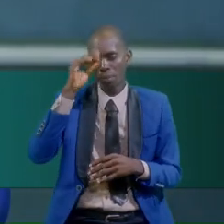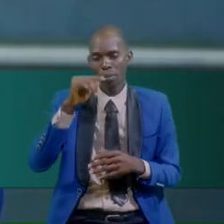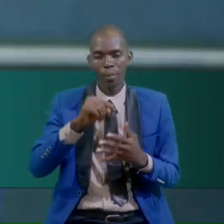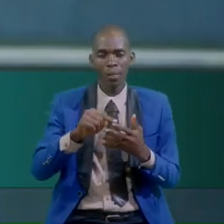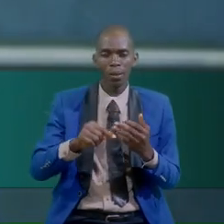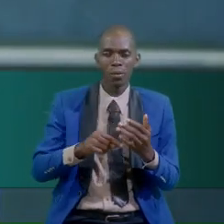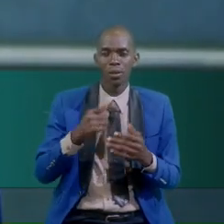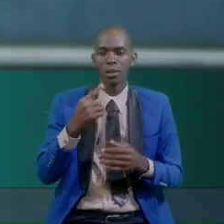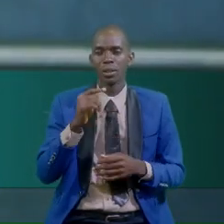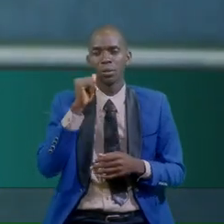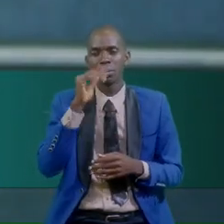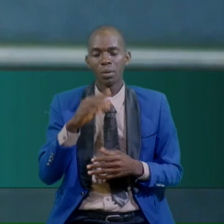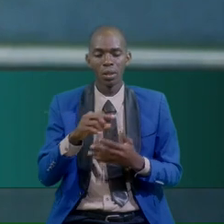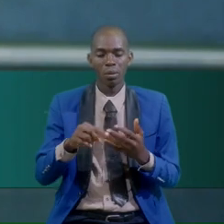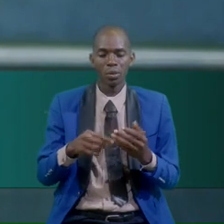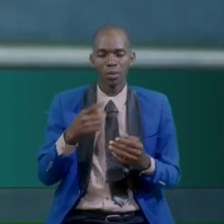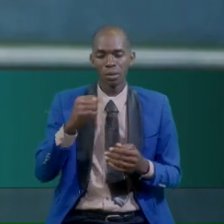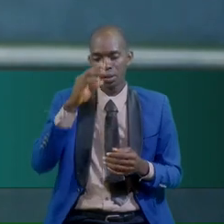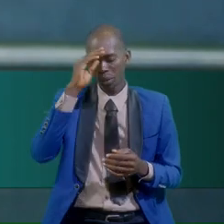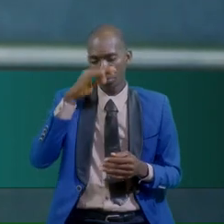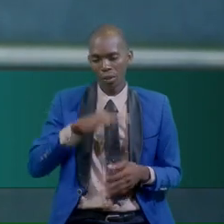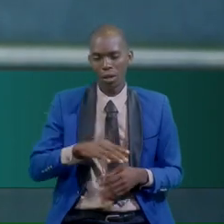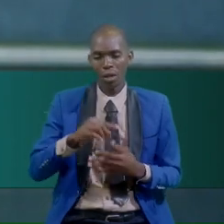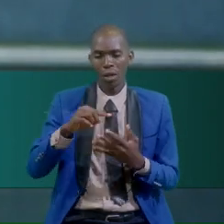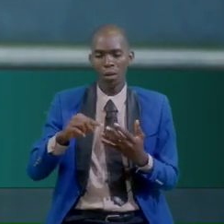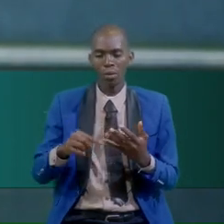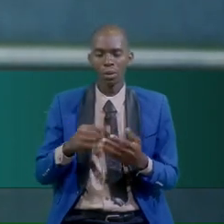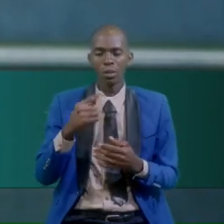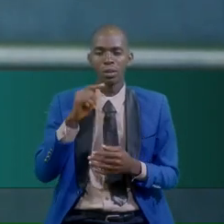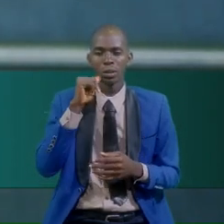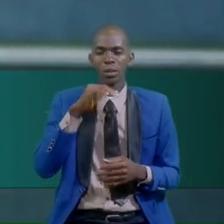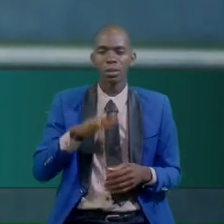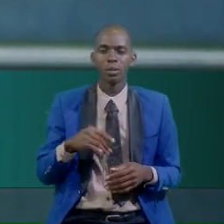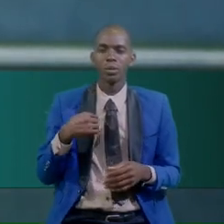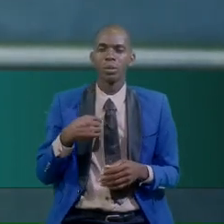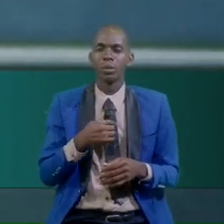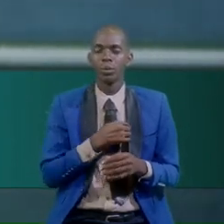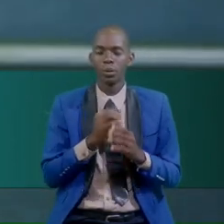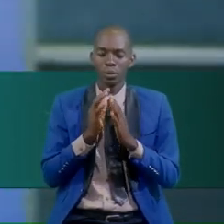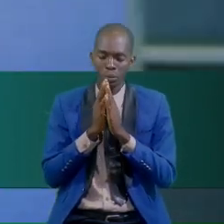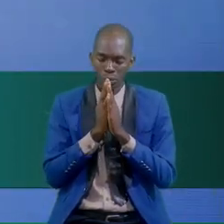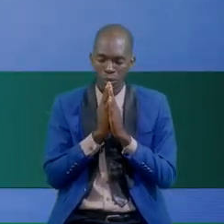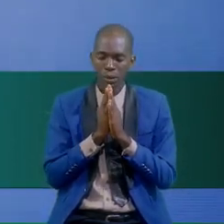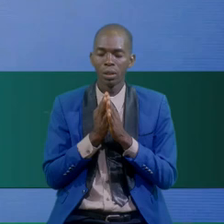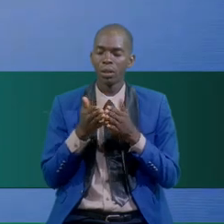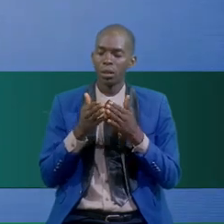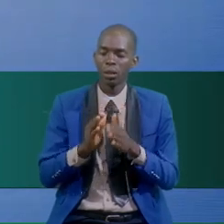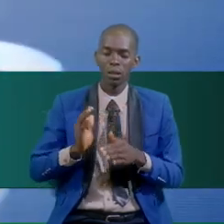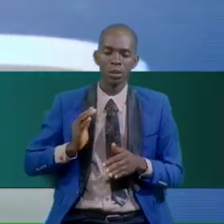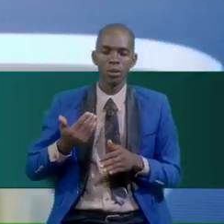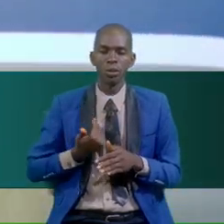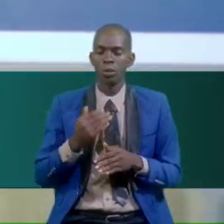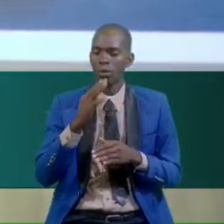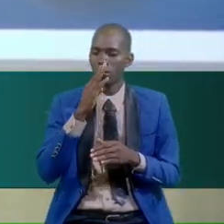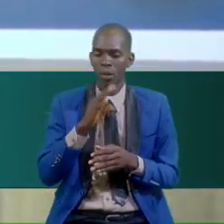women, among the boys, among the girls. We pray, let souls be converted. Let